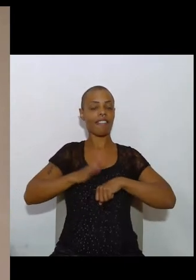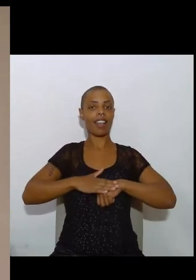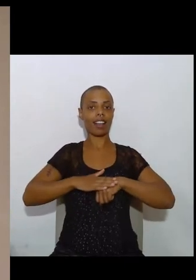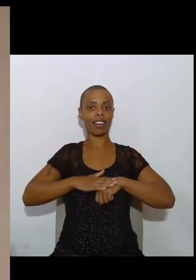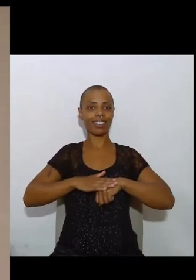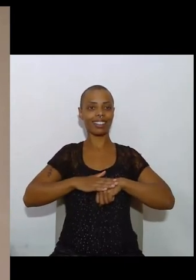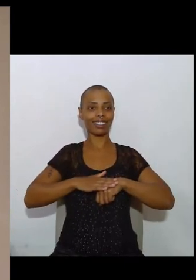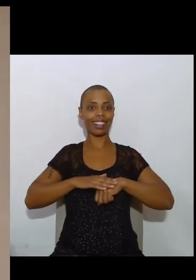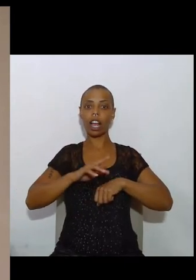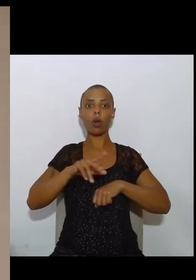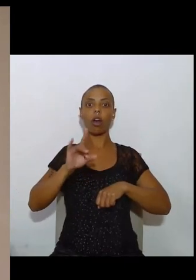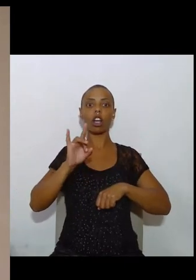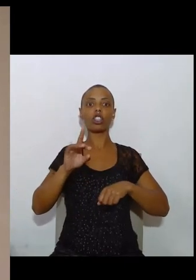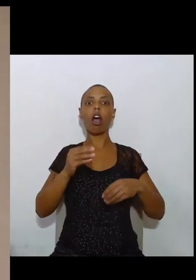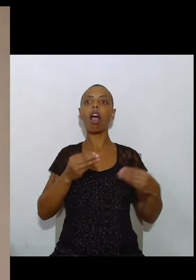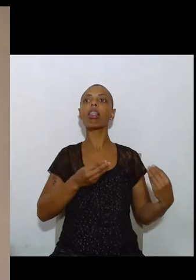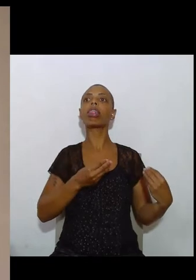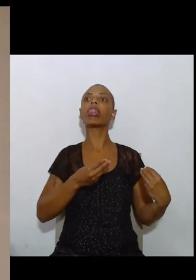people